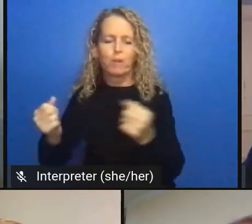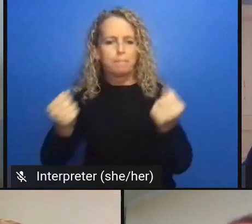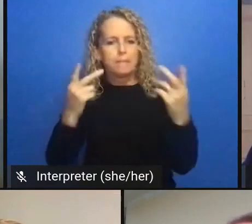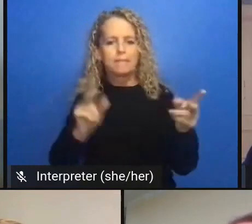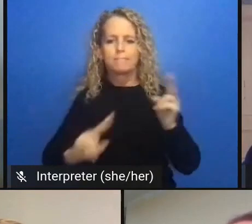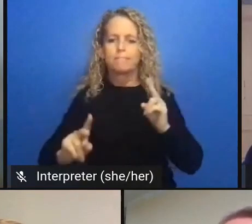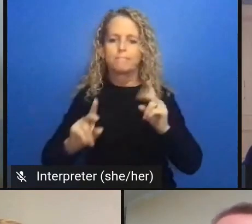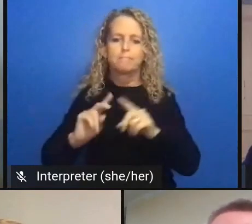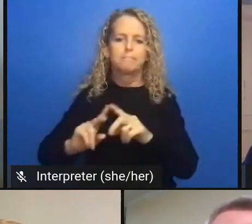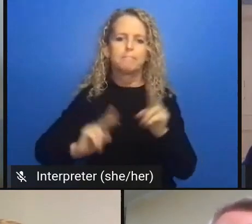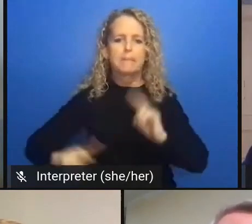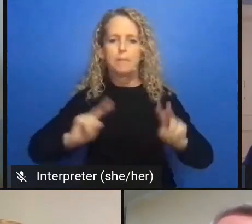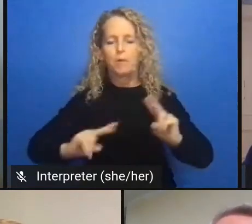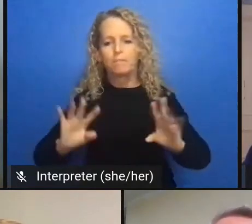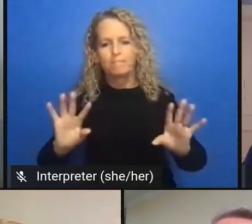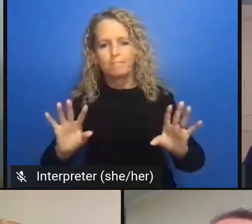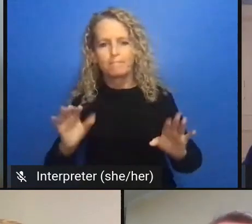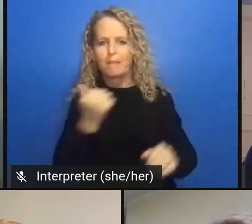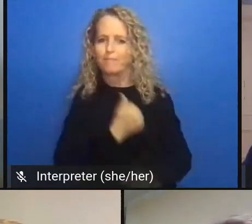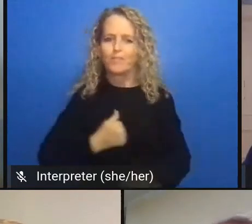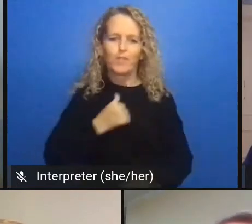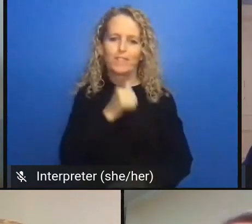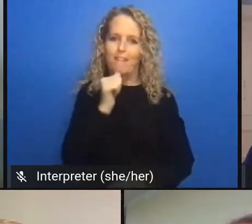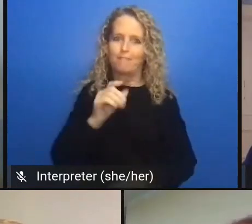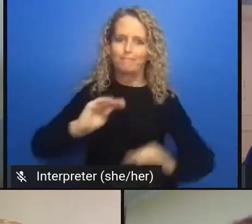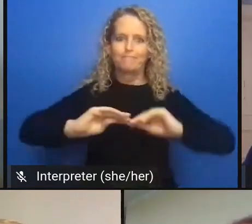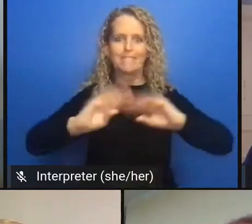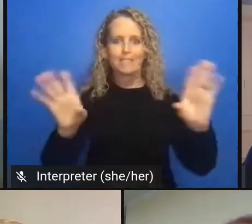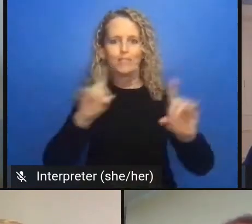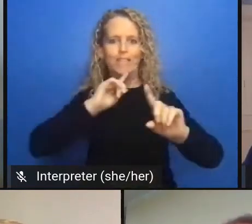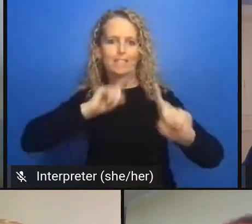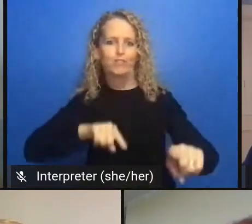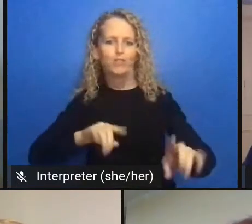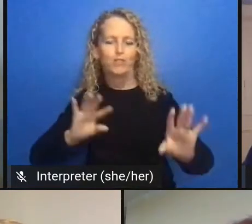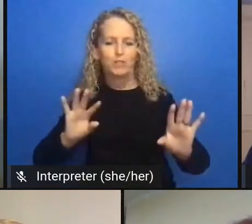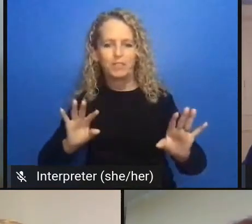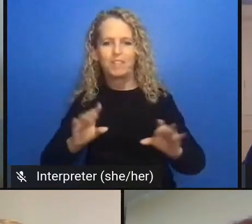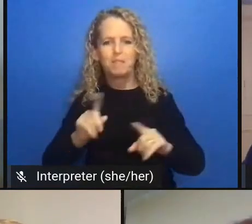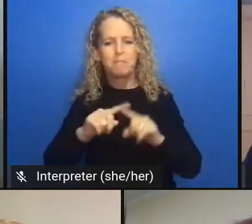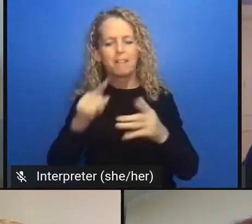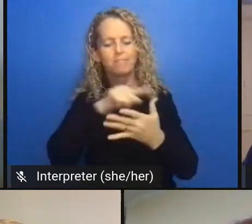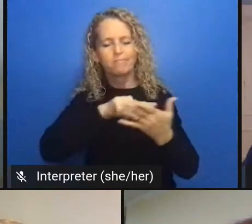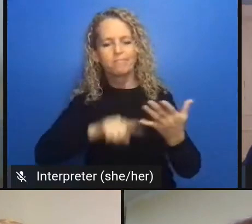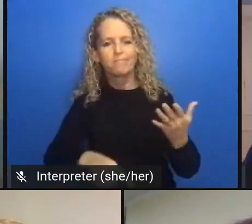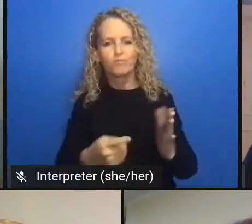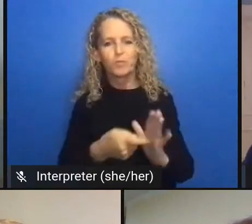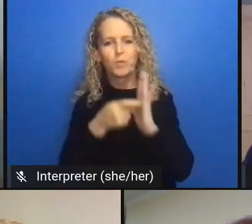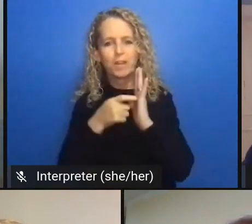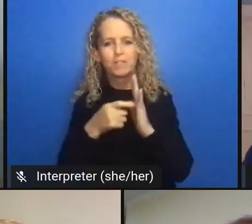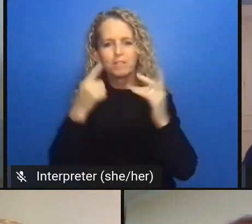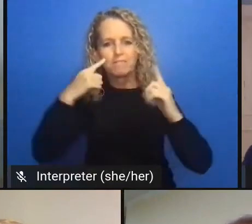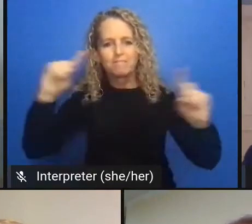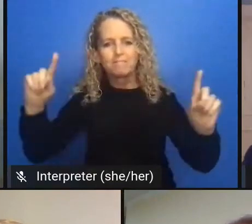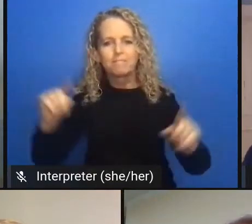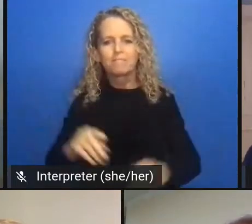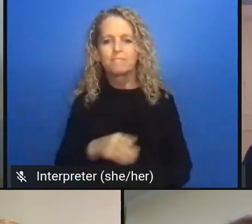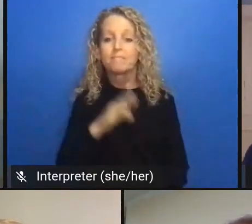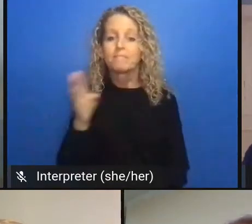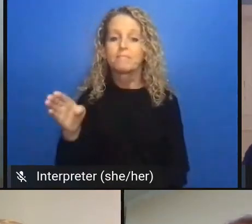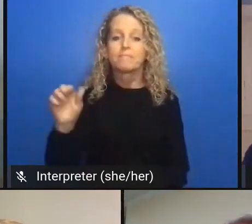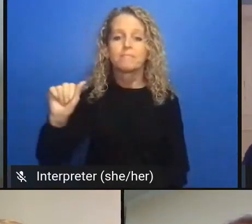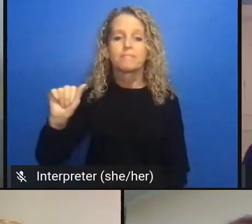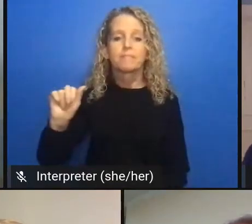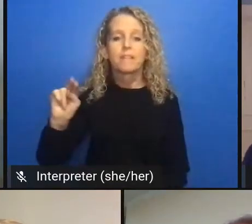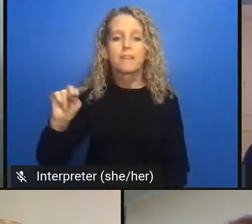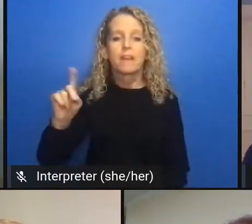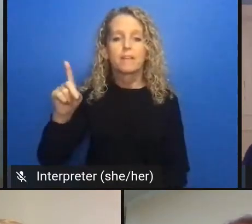just kind of priming the pump. And I'm sorry I can't answer more clearly than that, but that's great. It's all of those things. Yep. I think I would just like to add,